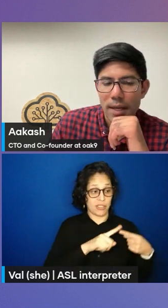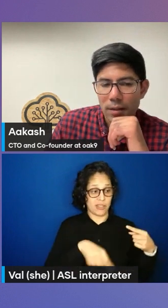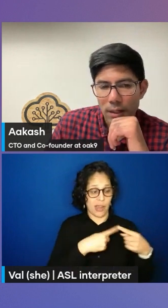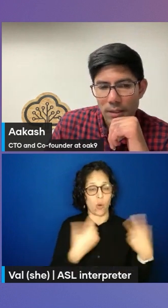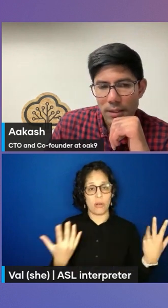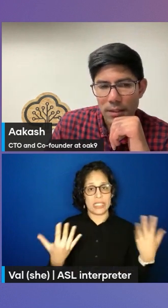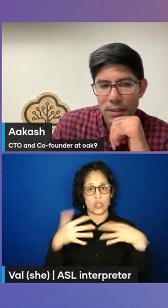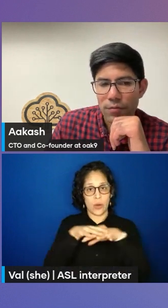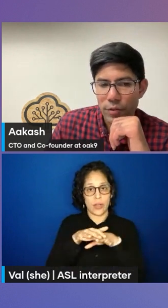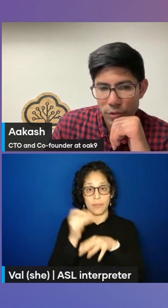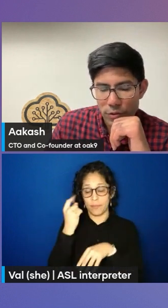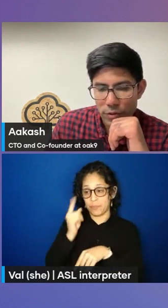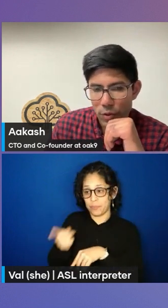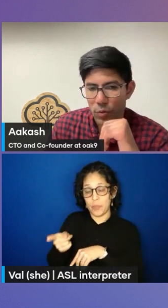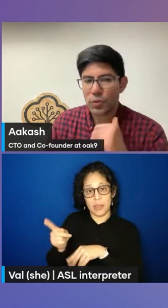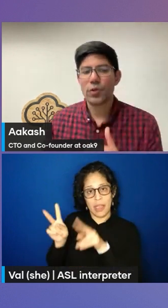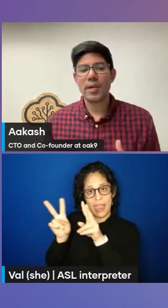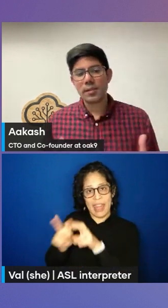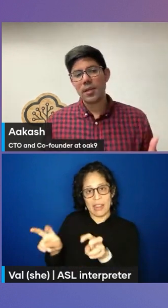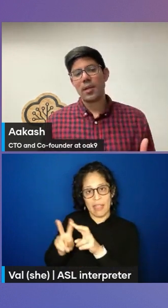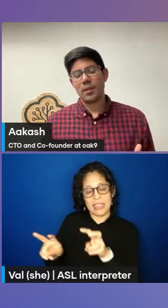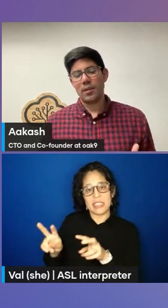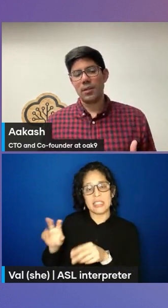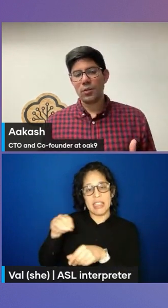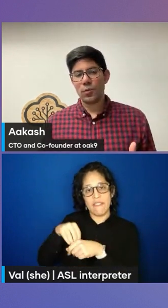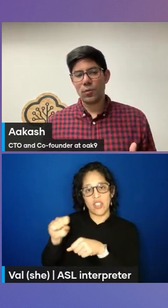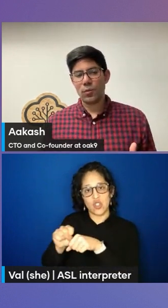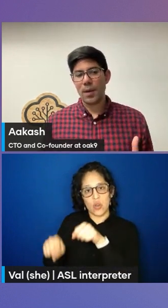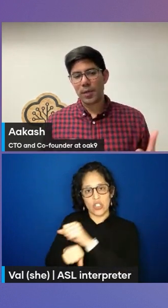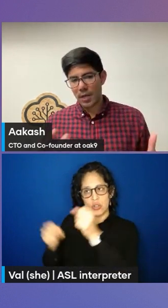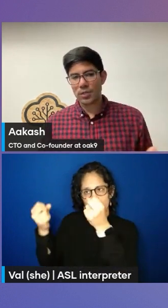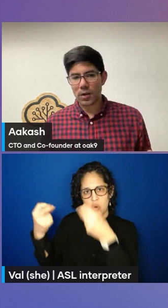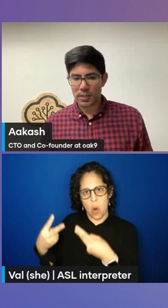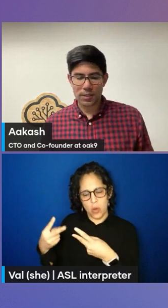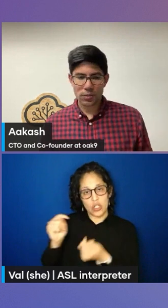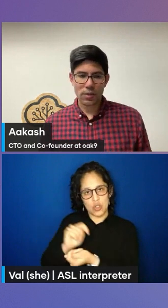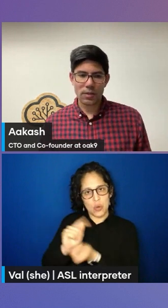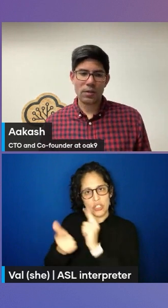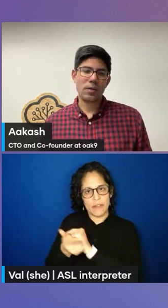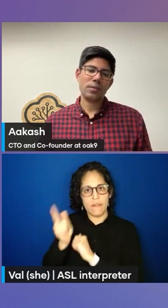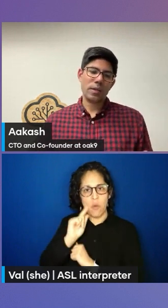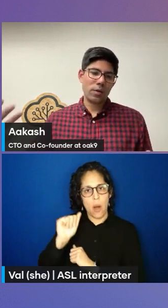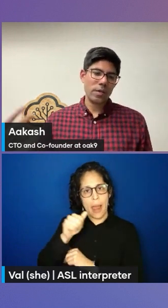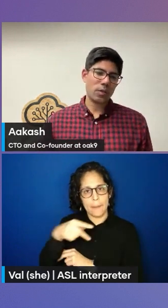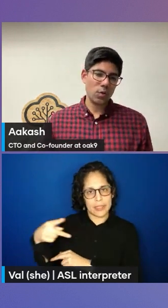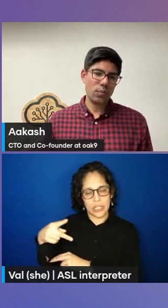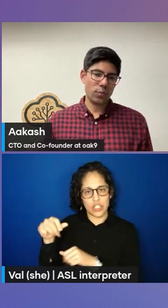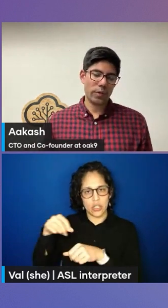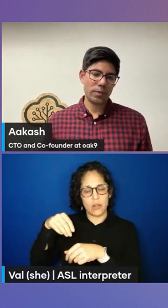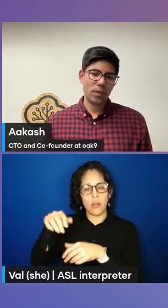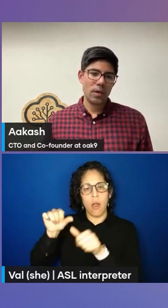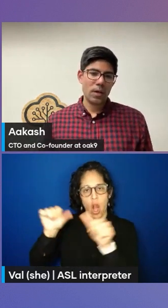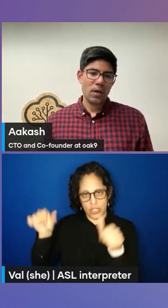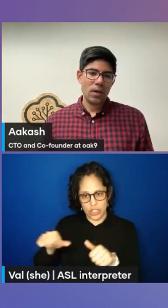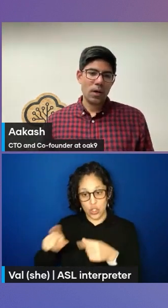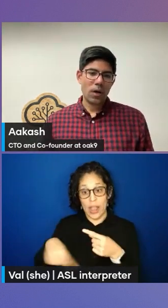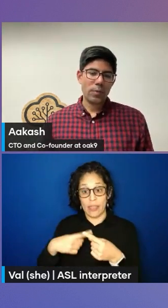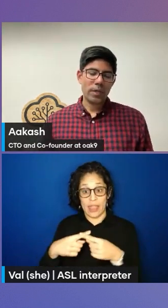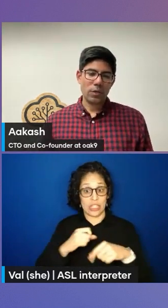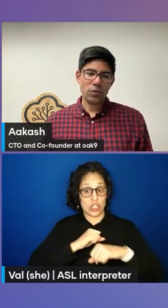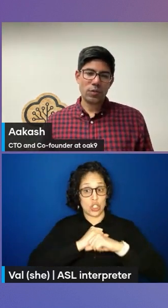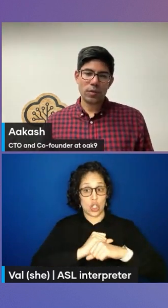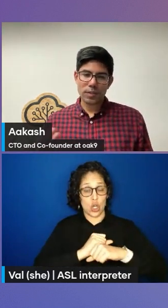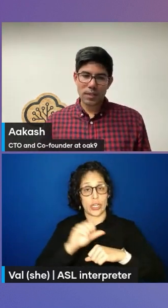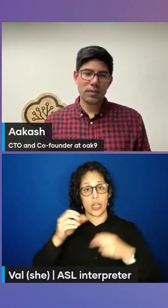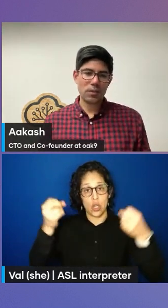Oak9 is analyzing the infrastructure as code, translating it into an application architecture, and then our security as code blueprints are